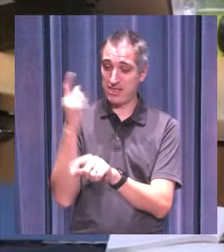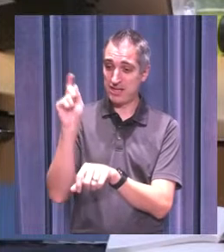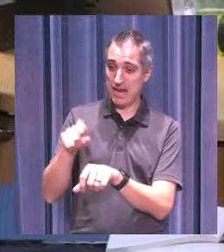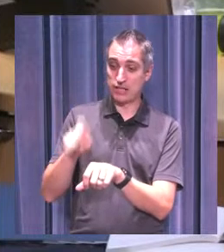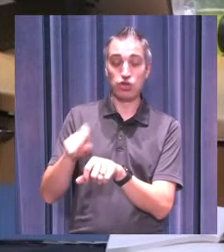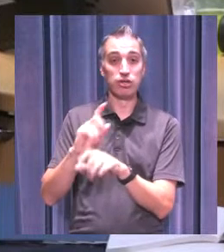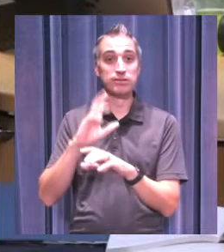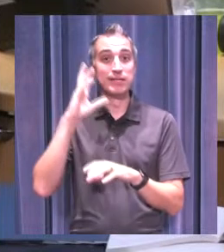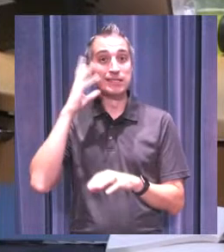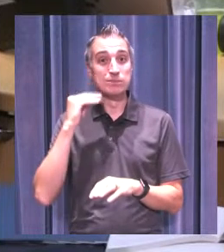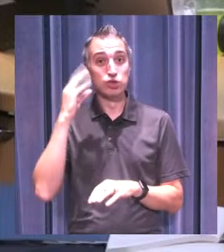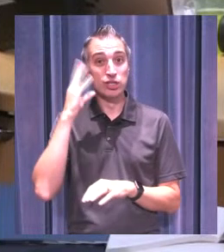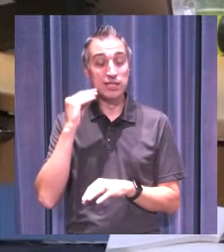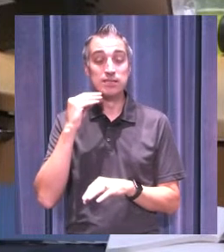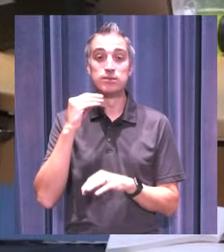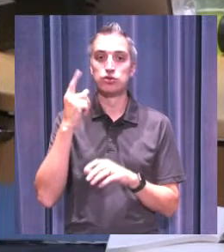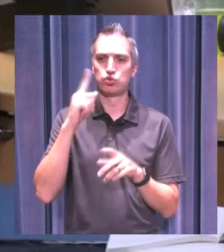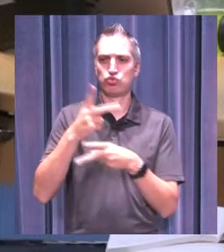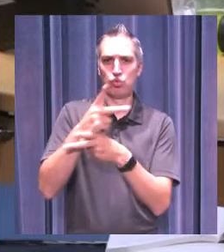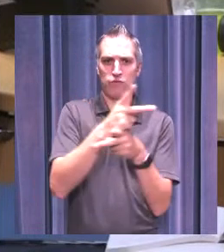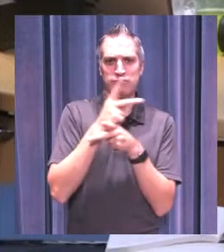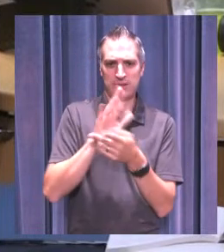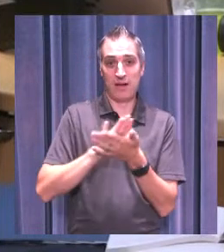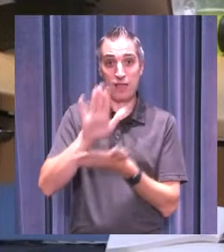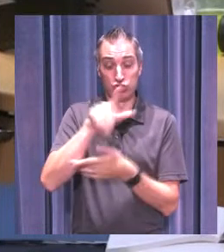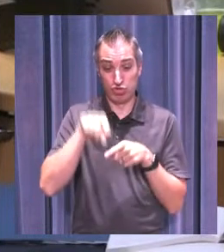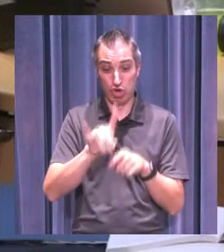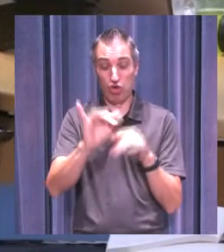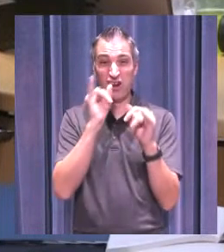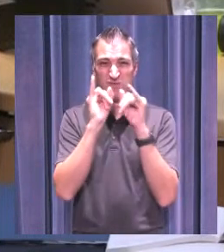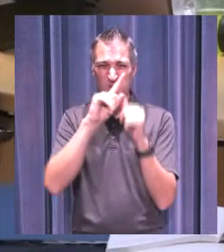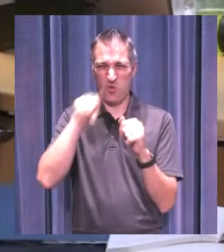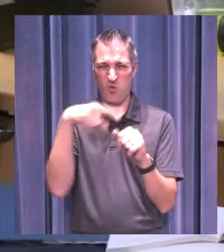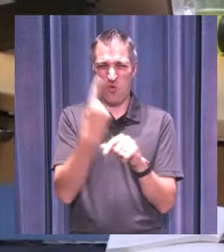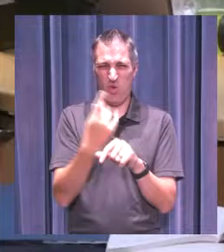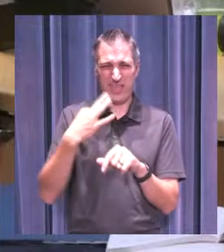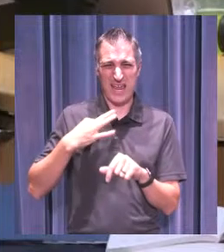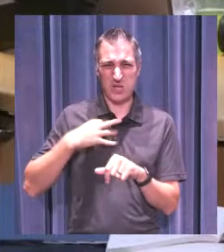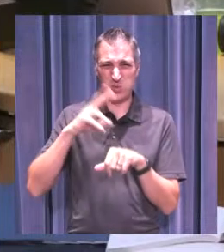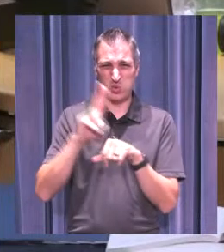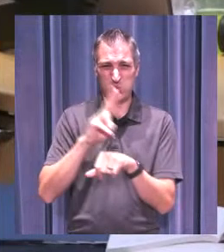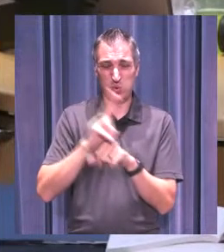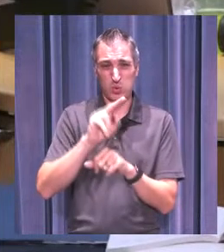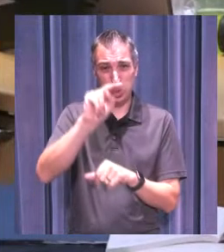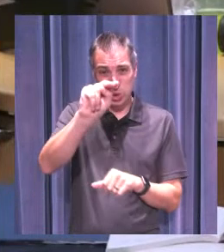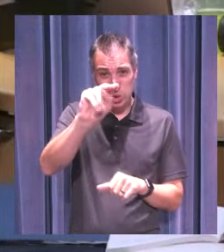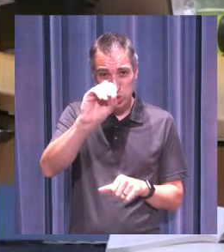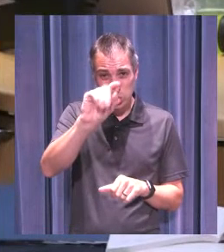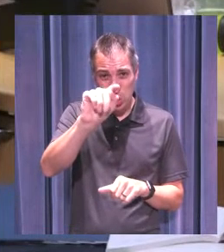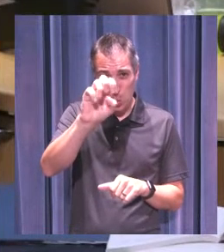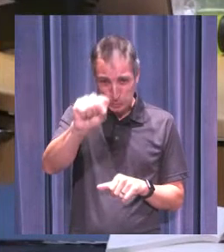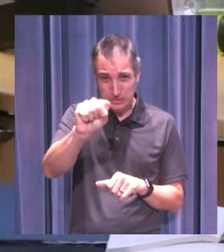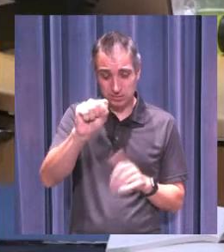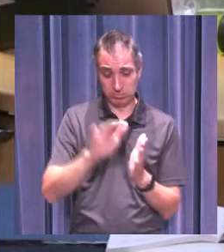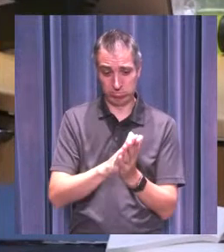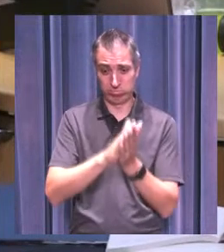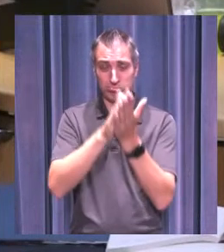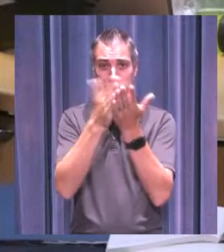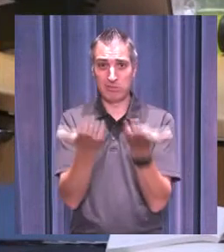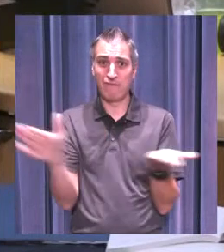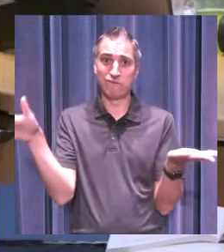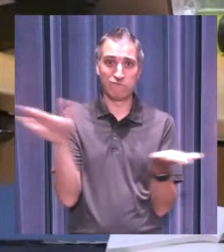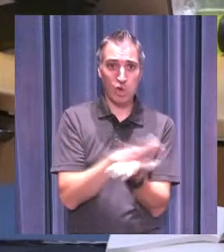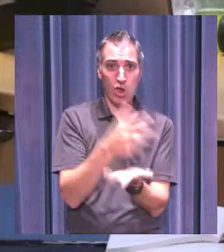and education to oversee the college. In her interview, she was the only candidate to use notes. Not only that, it was a whole binder